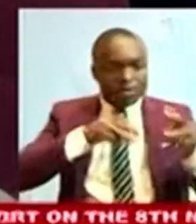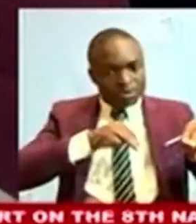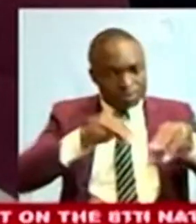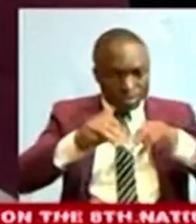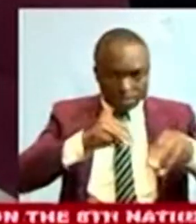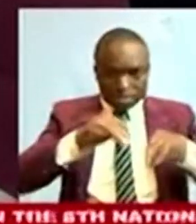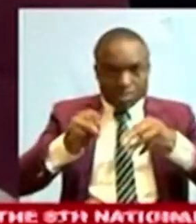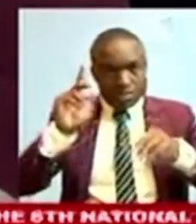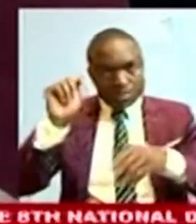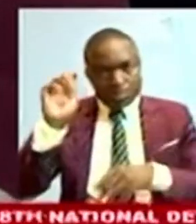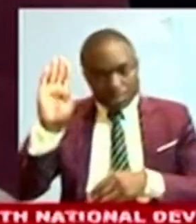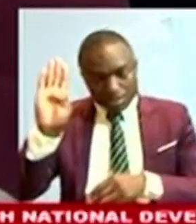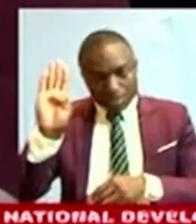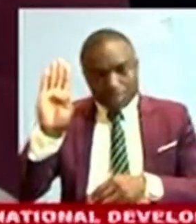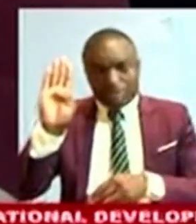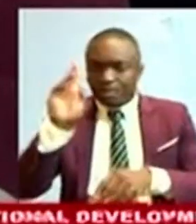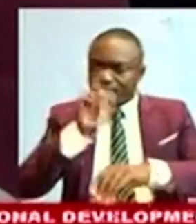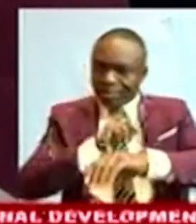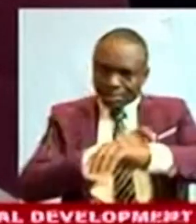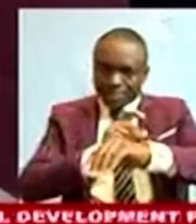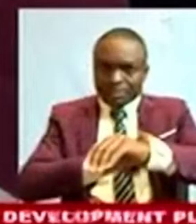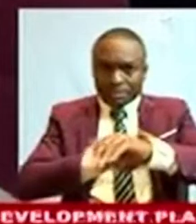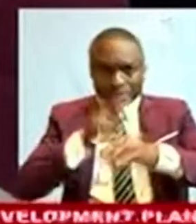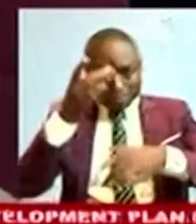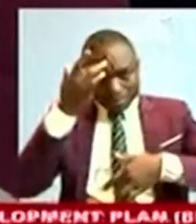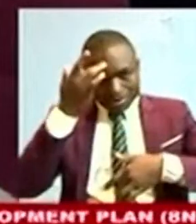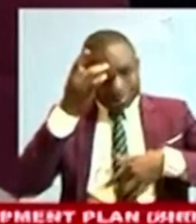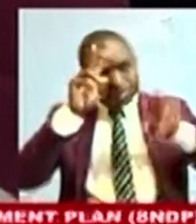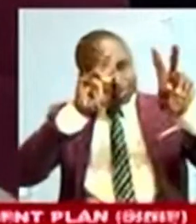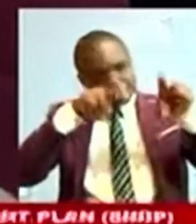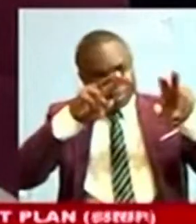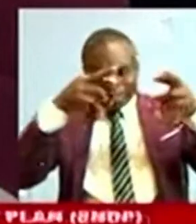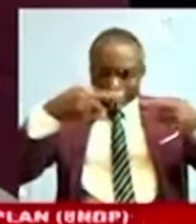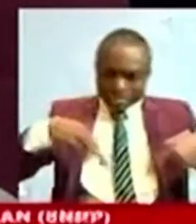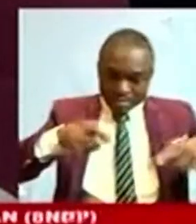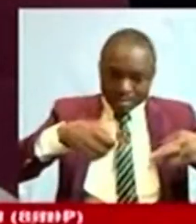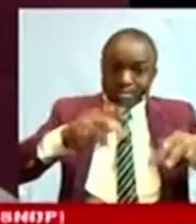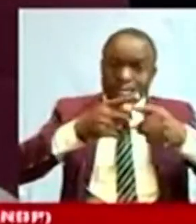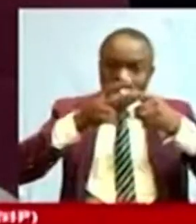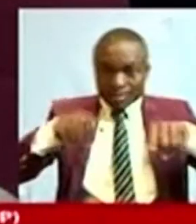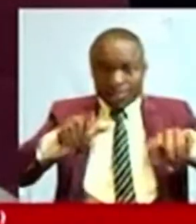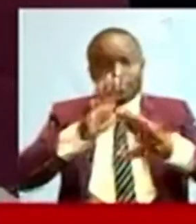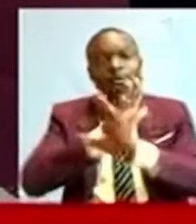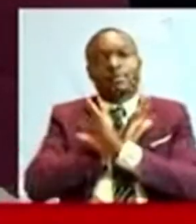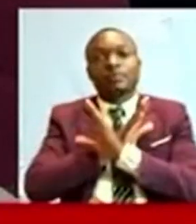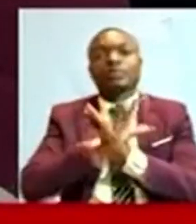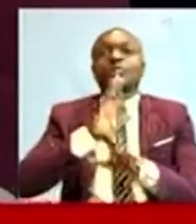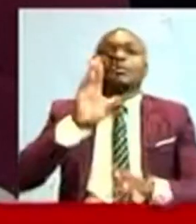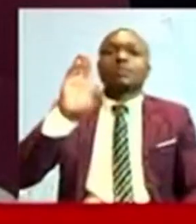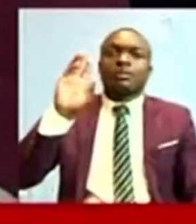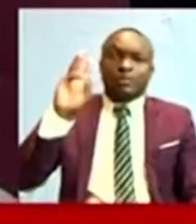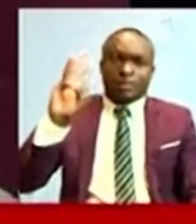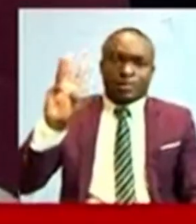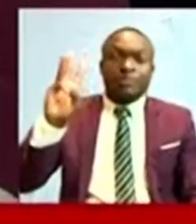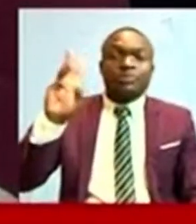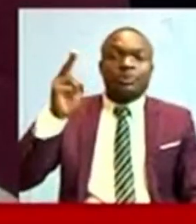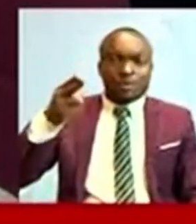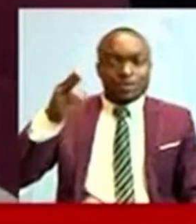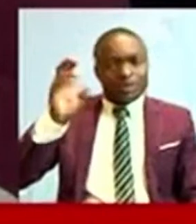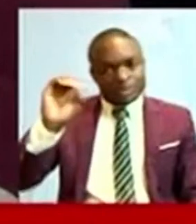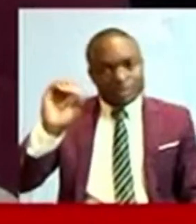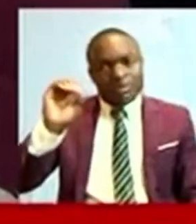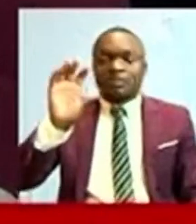during pandemics. That was observational research which was done in Zambia, and WHO has picked up as a model. On